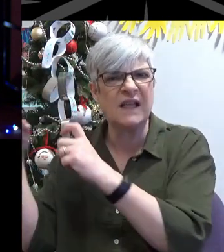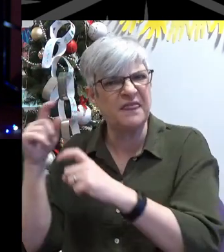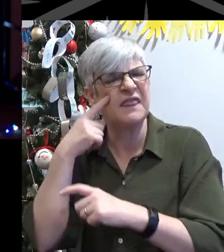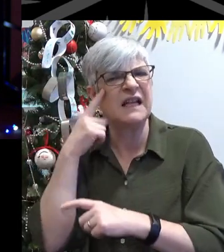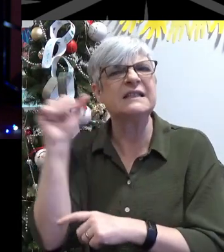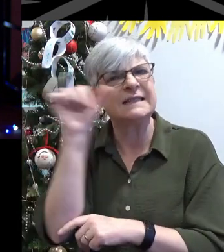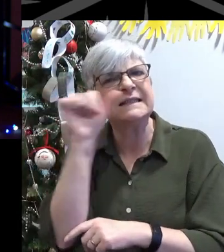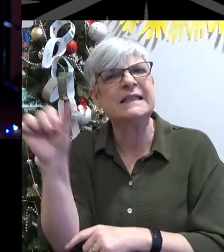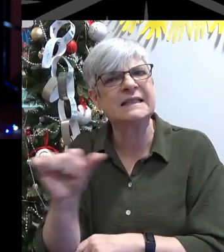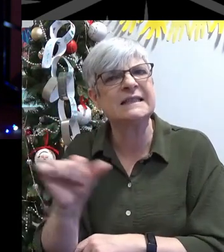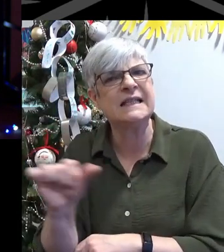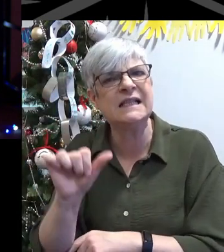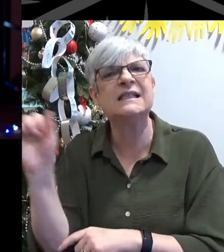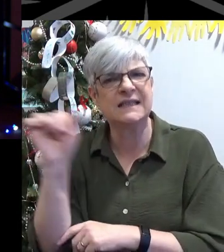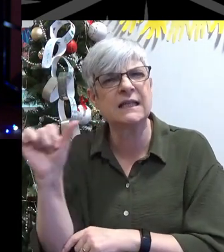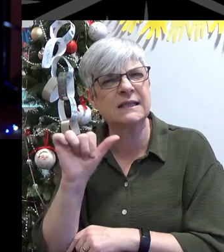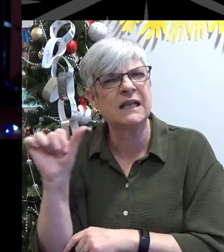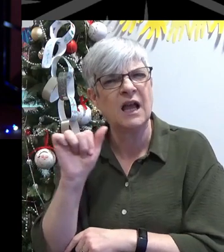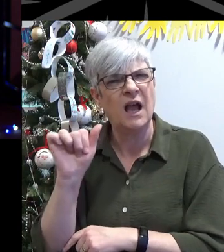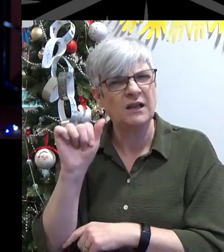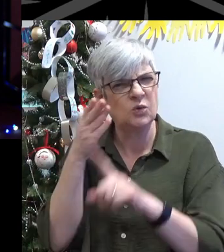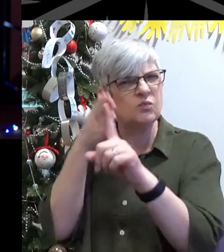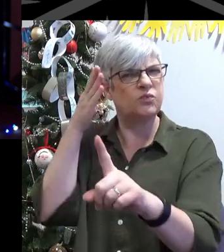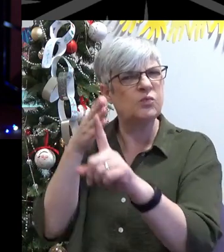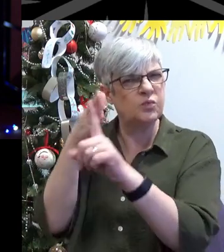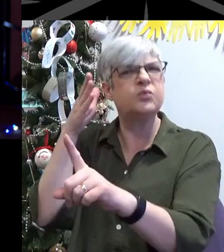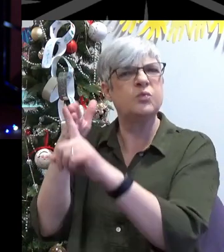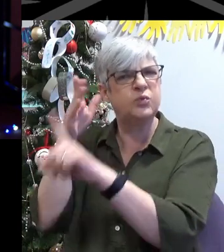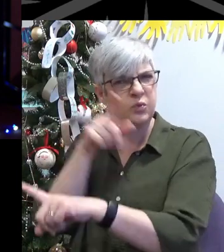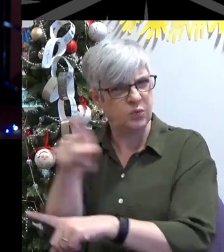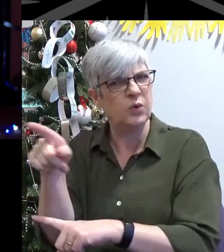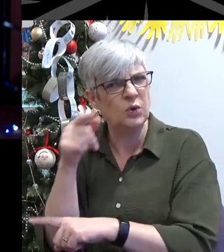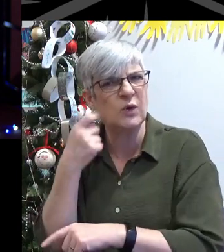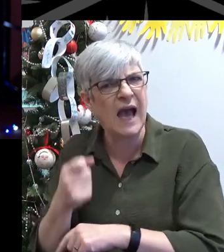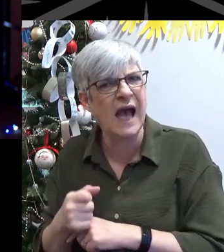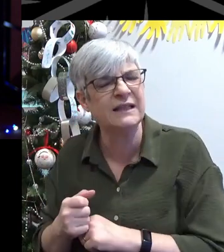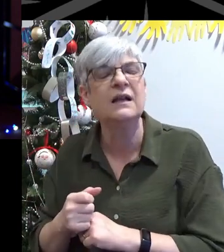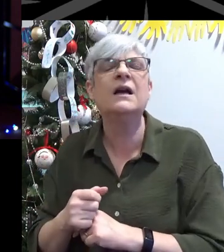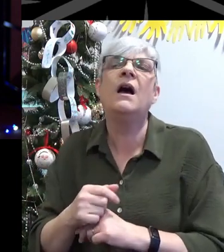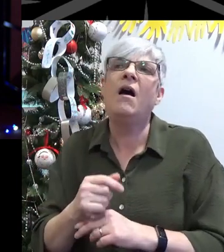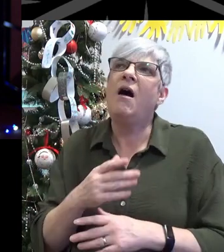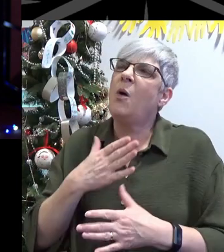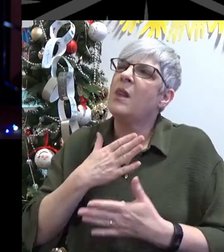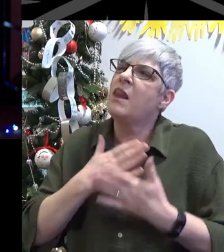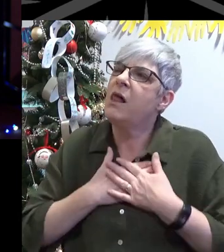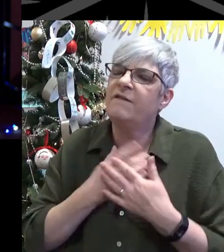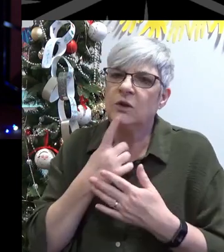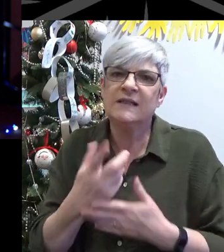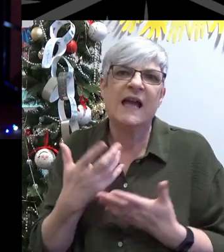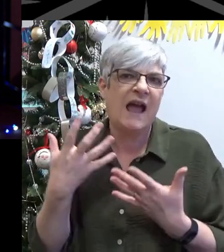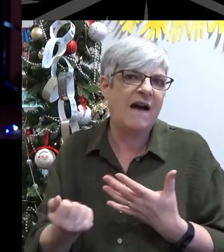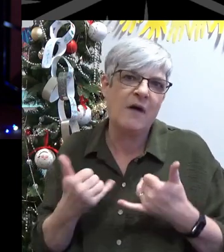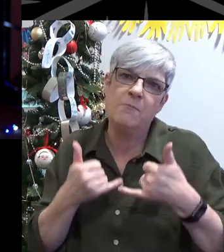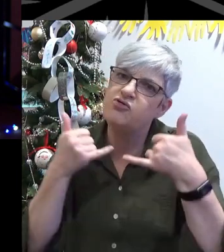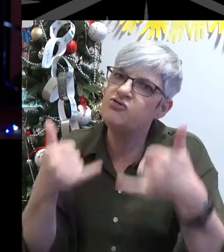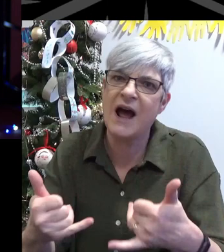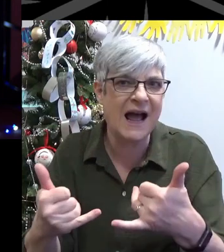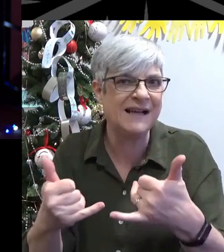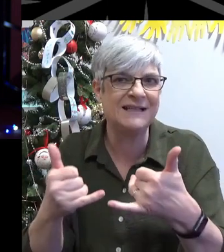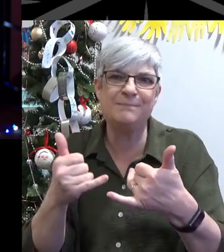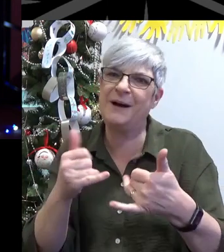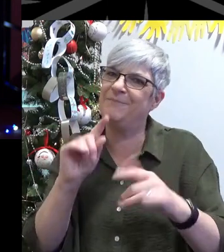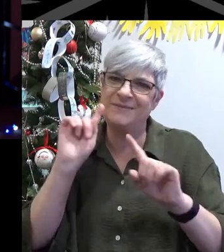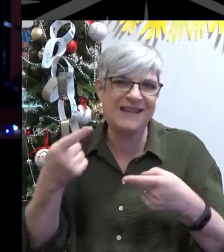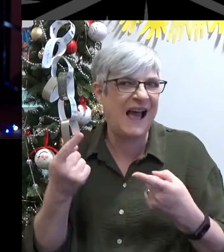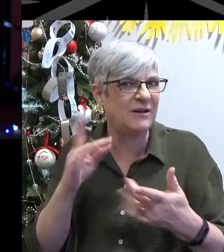and see how many of these that you can recognize. Now, I would love to say I've got a prize here to give somebody who does best. But of course, since